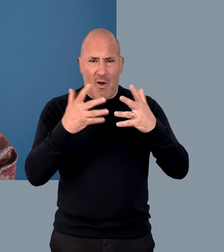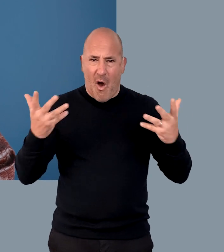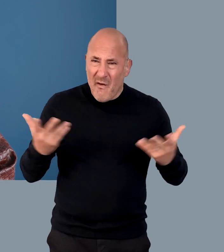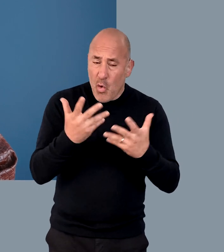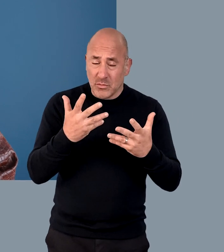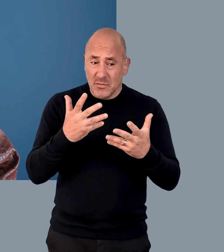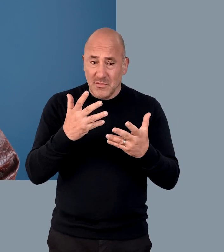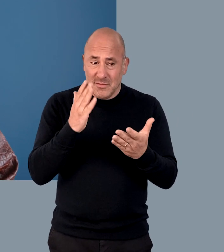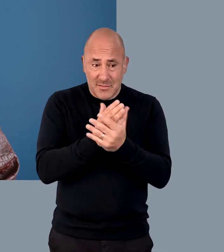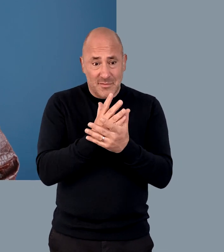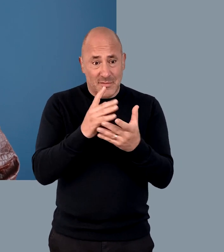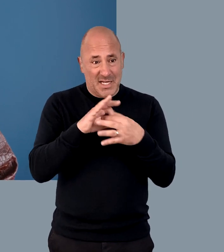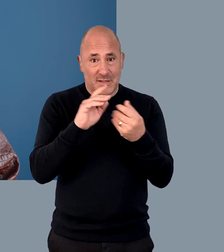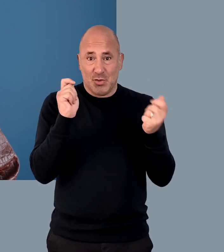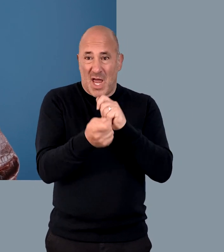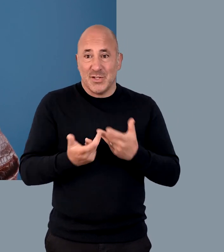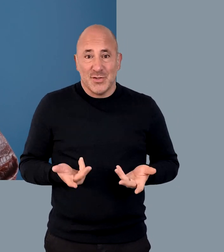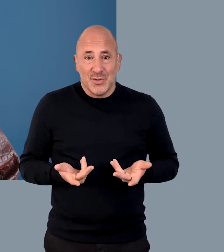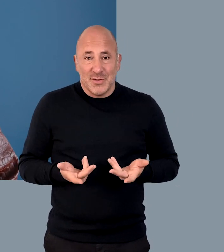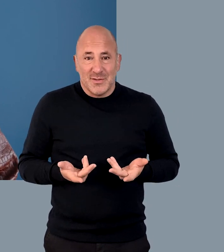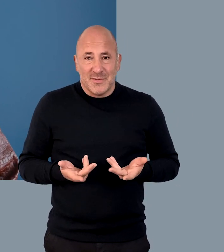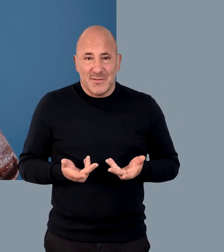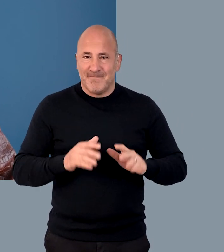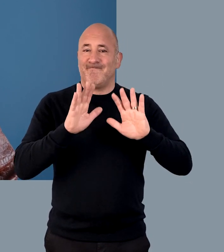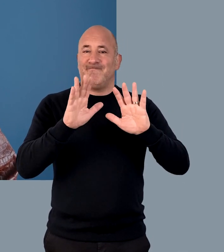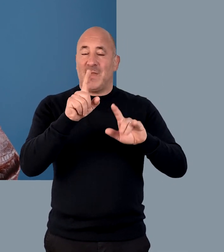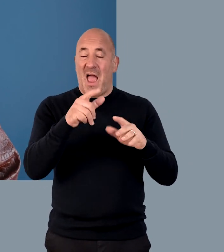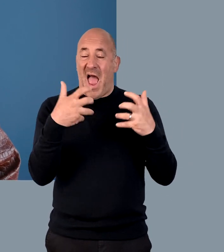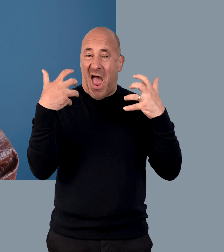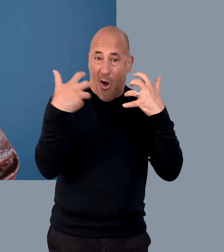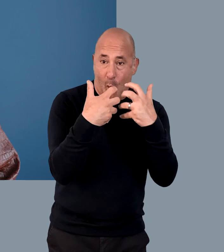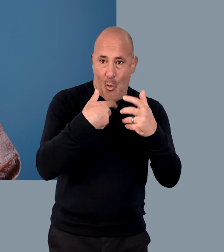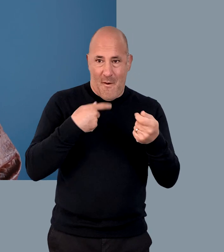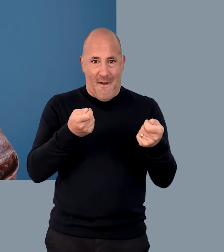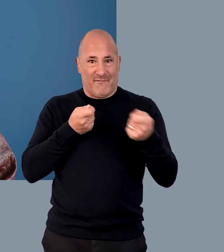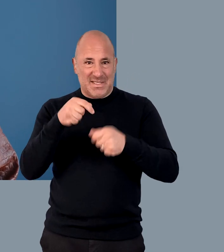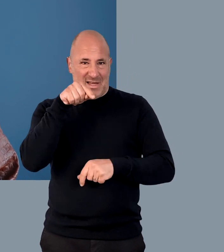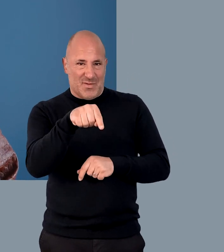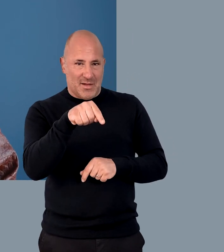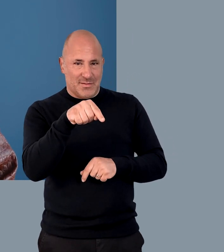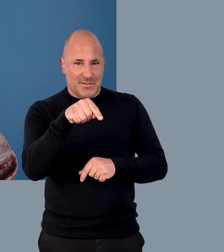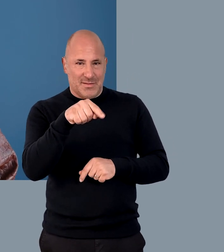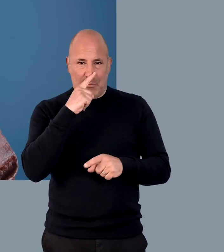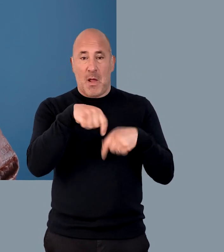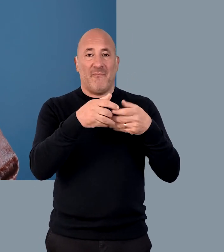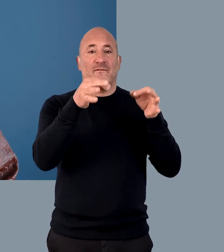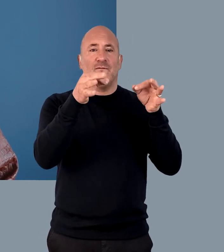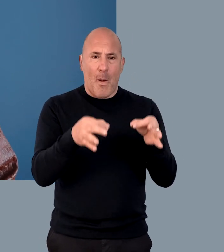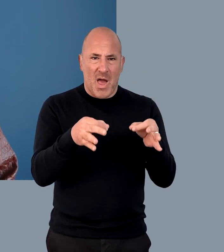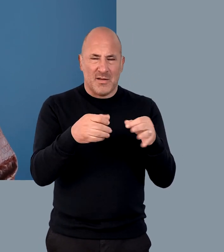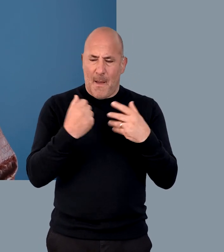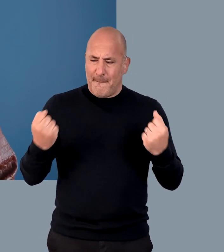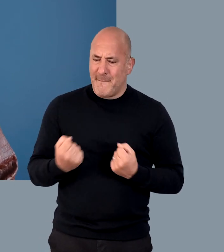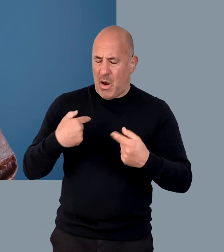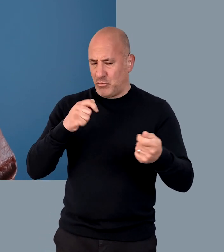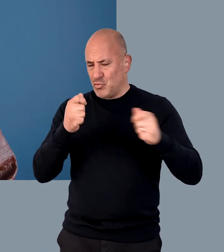and creativity, then obviously it's going to be about change, and it's like, how do we facilitate that, how do we formalise for that, and how